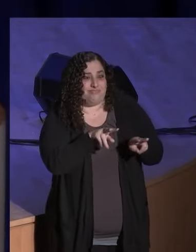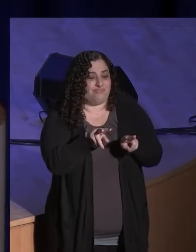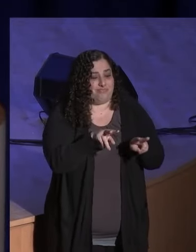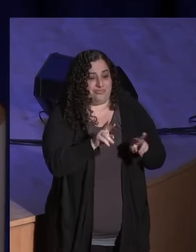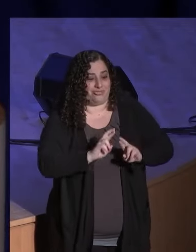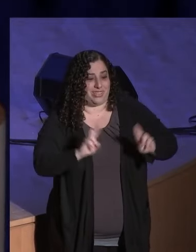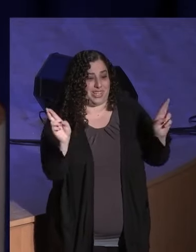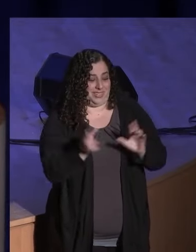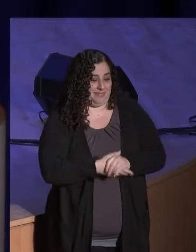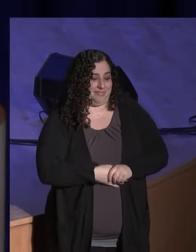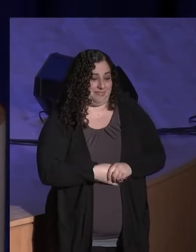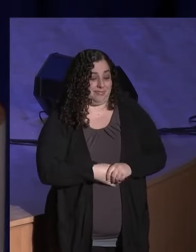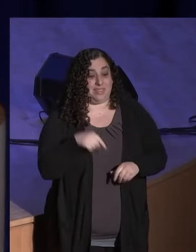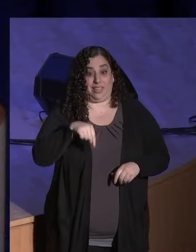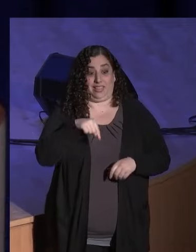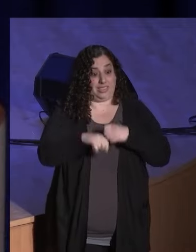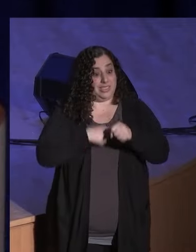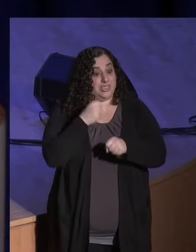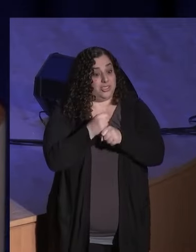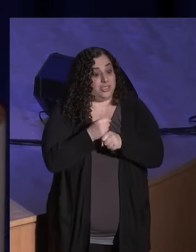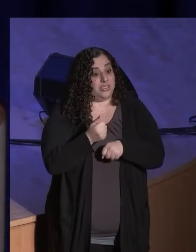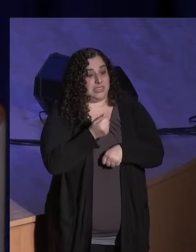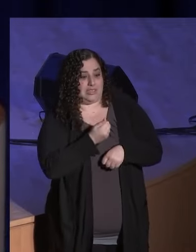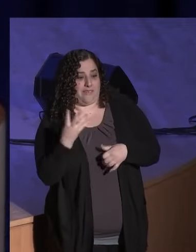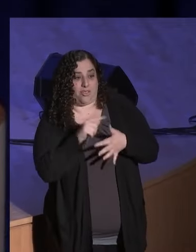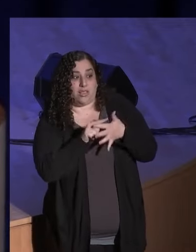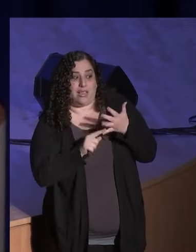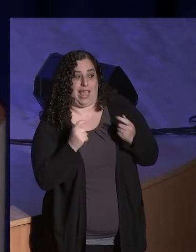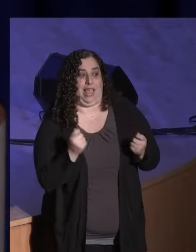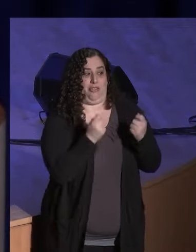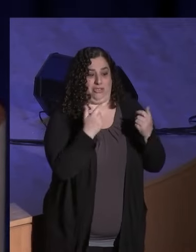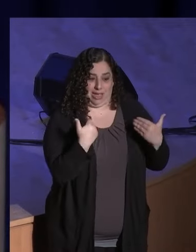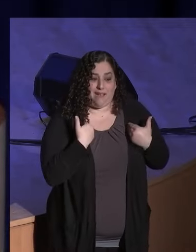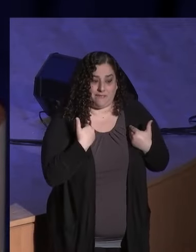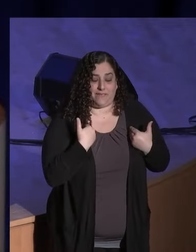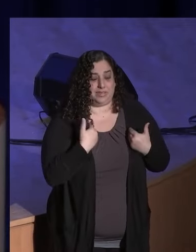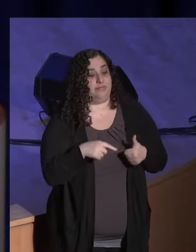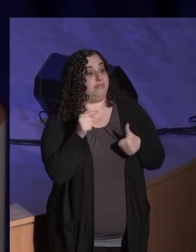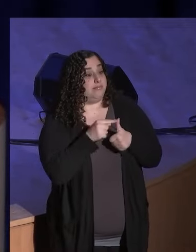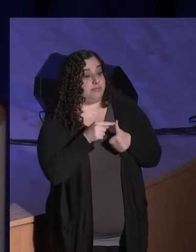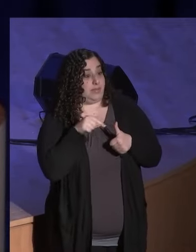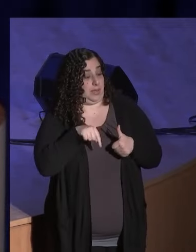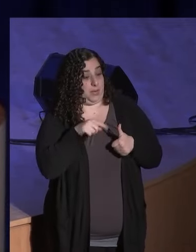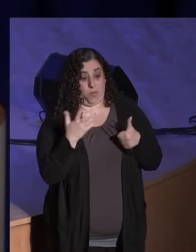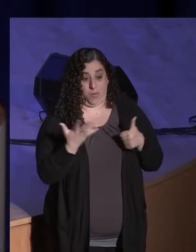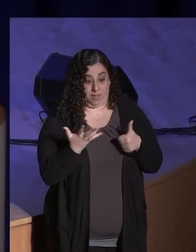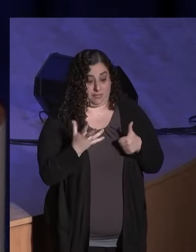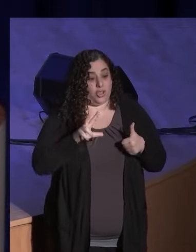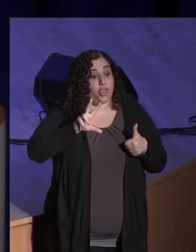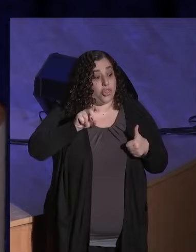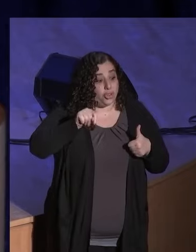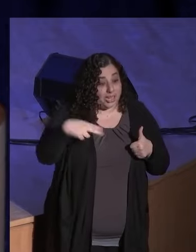of anniversaries for the National Museum of the American Indian. We're celebrating the 30th anniversary of the museum's New York